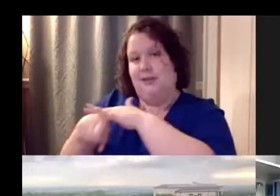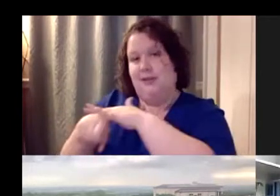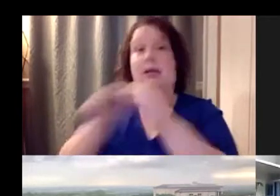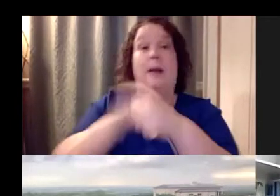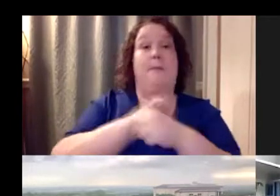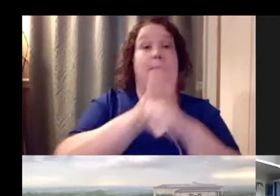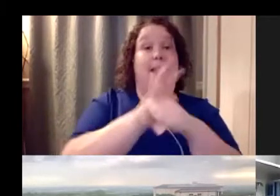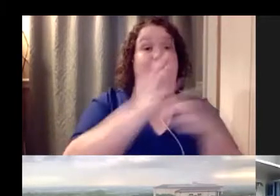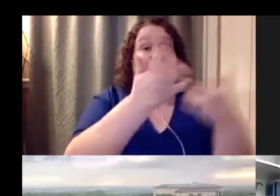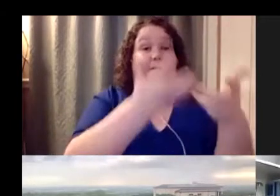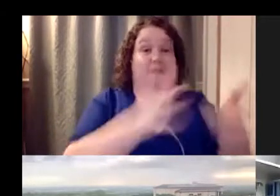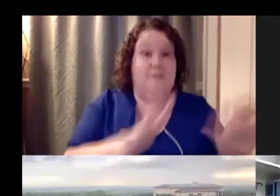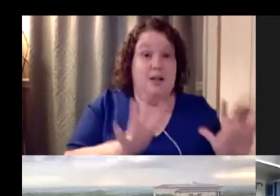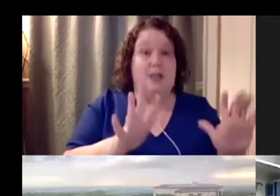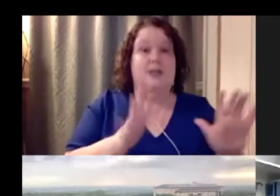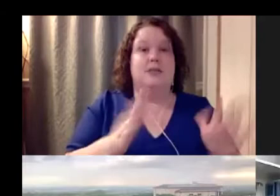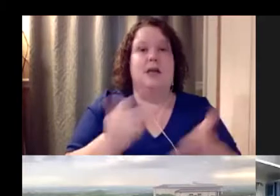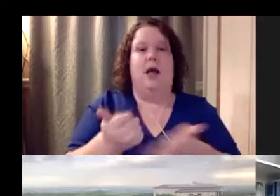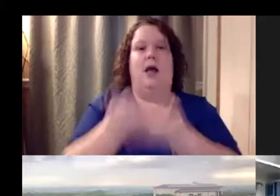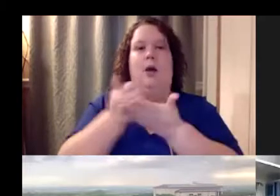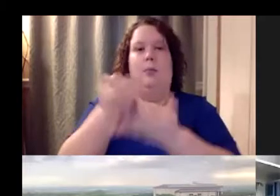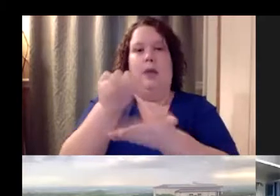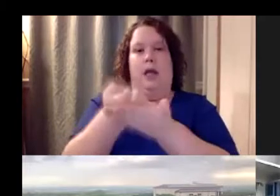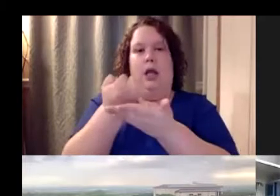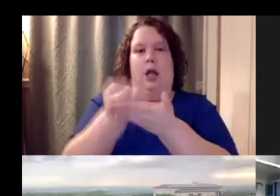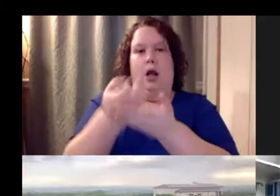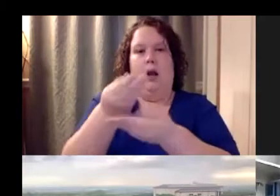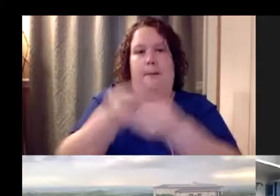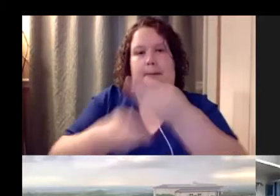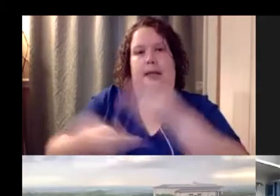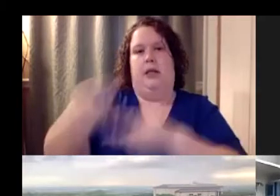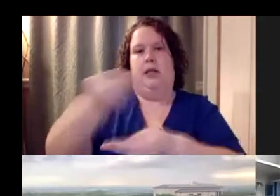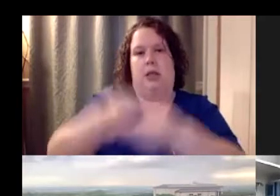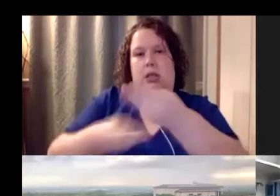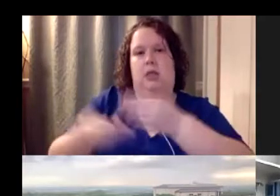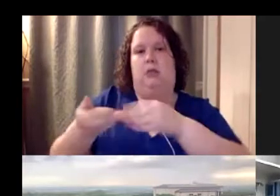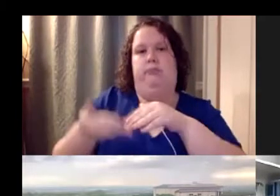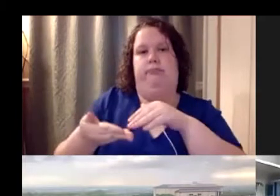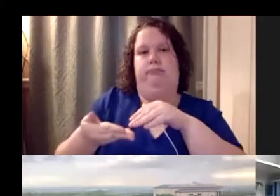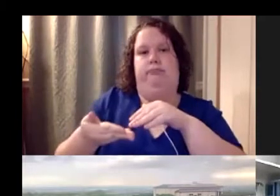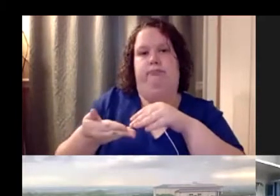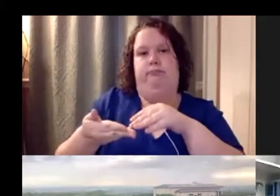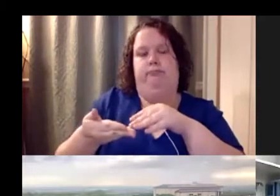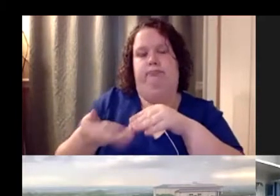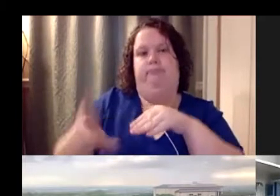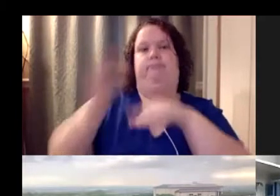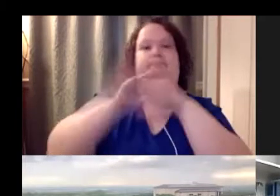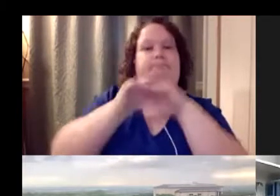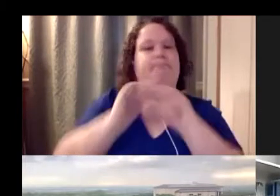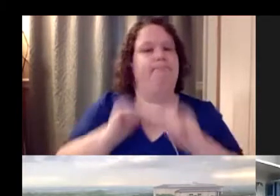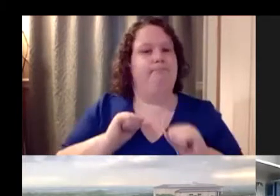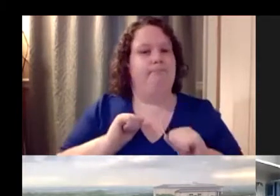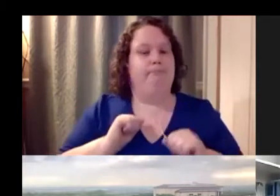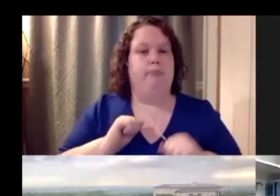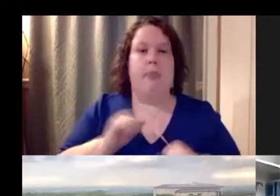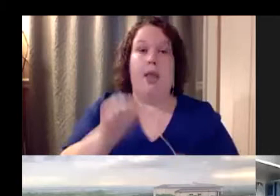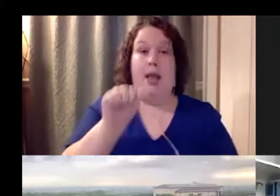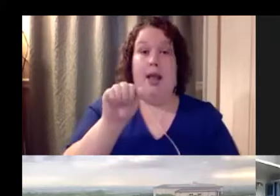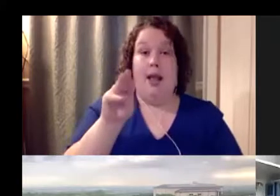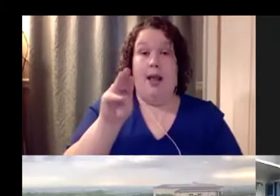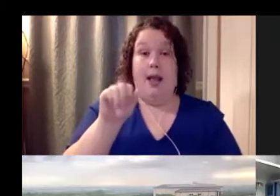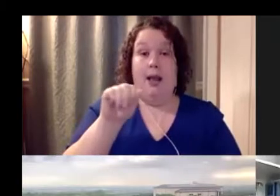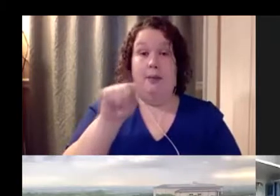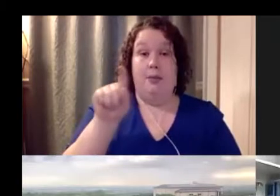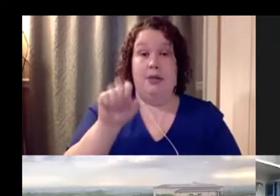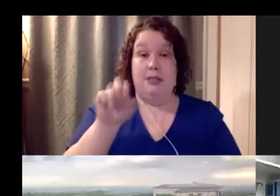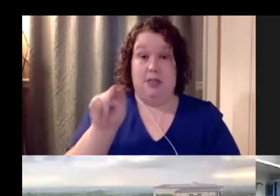the finances, which should help the birth rate as well. Now, to your Amazon question, yes, there will be people moving into the region